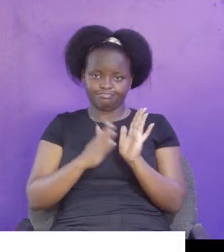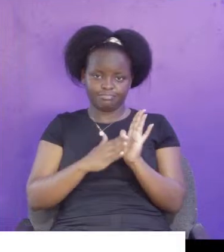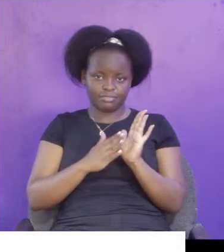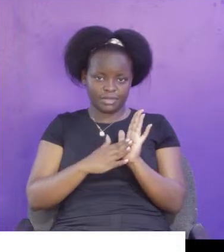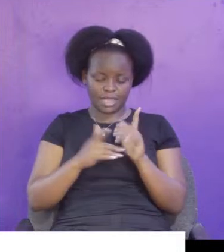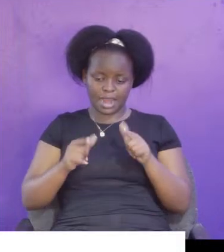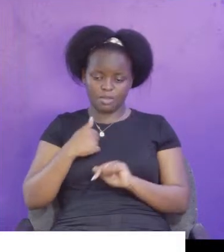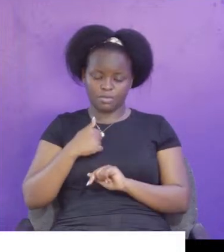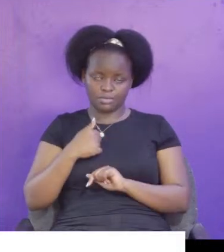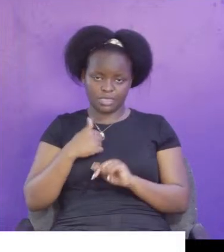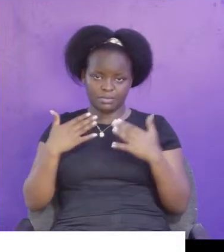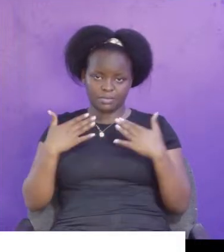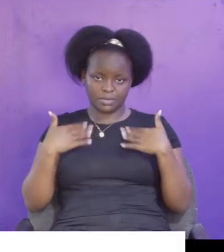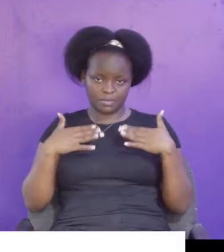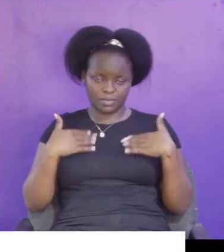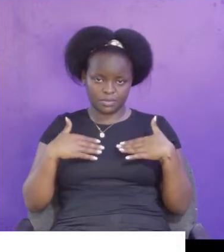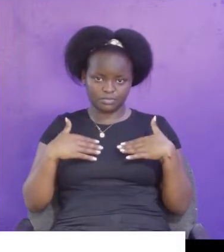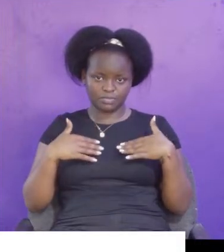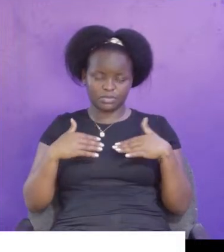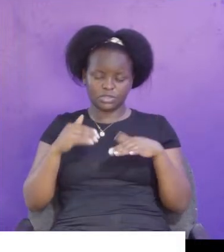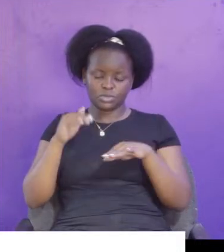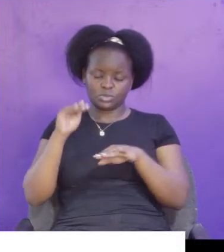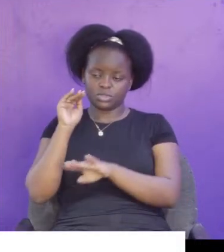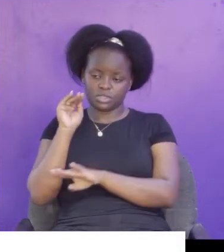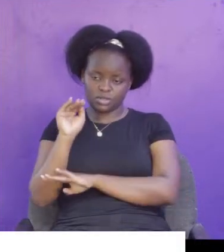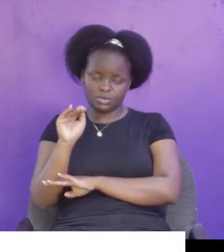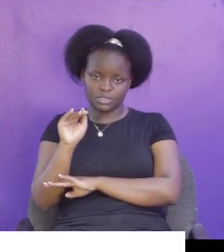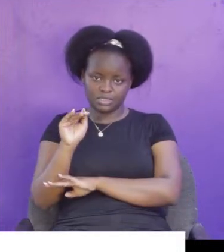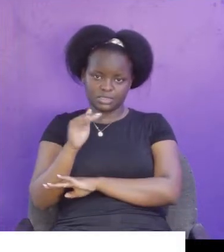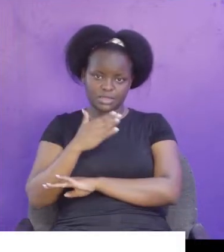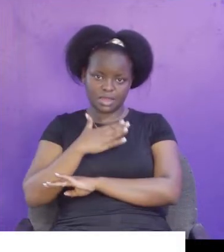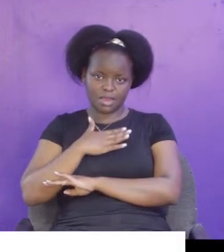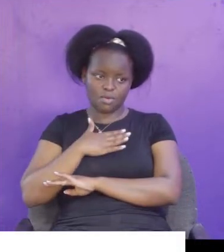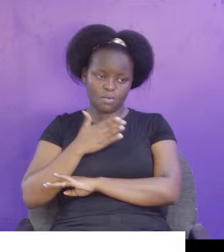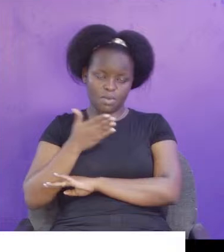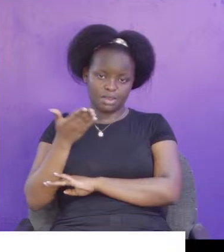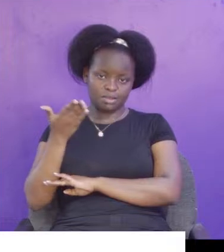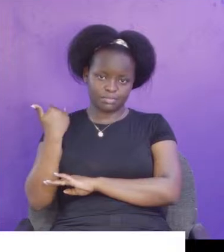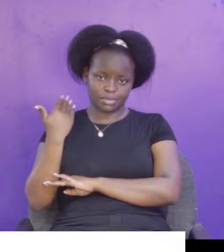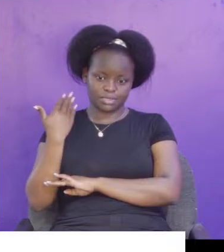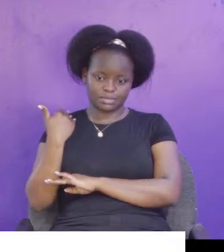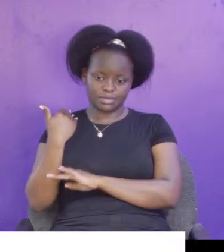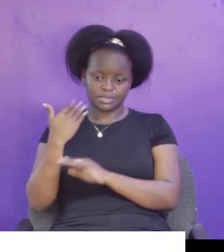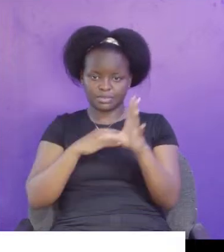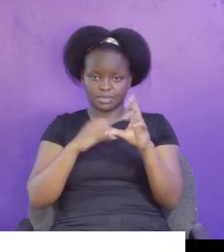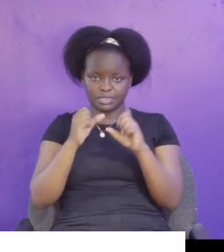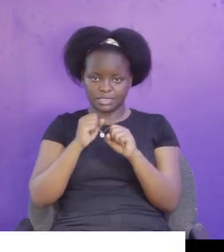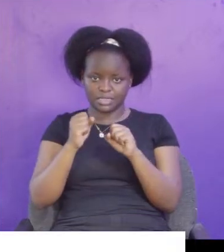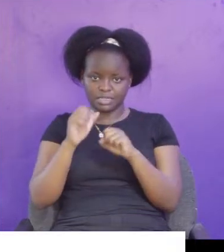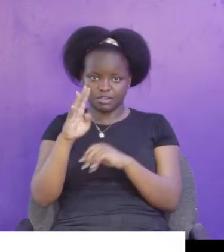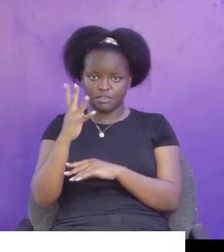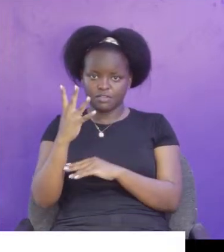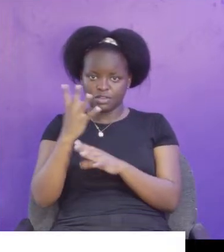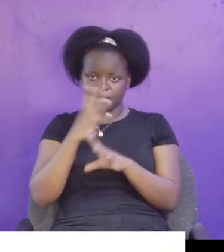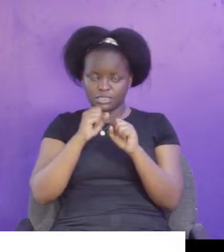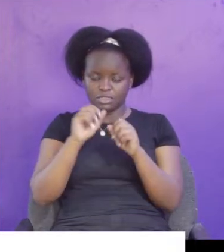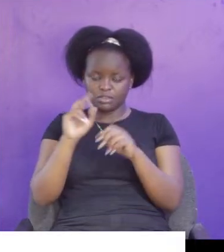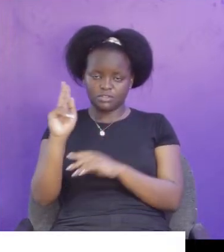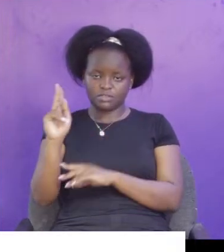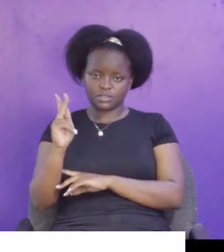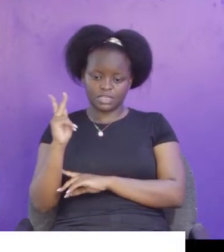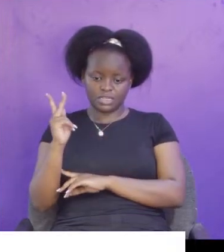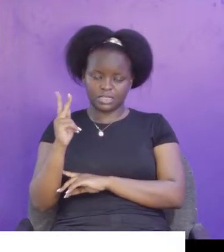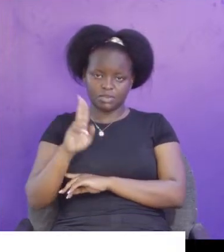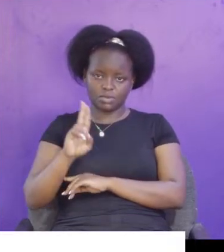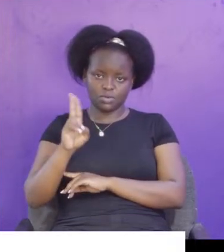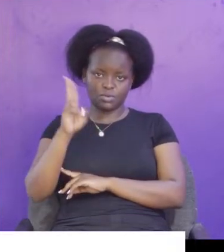members, to request our former President, the fourth President of Kenya, Uhuru Muigai